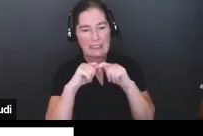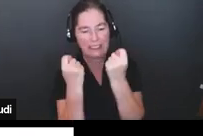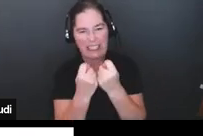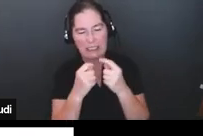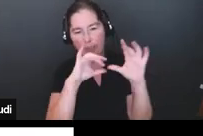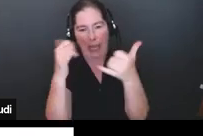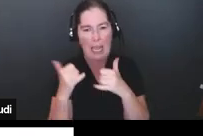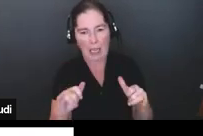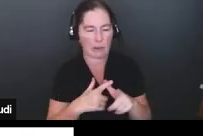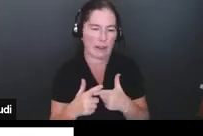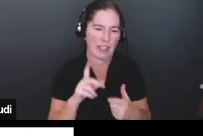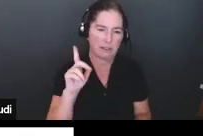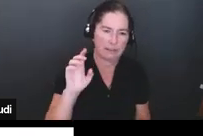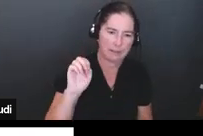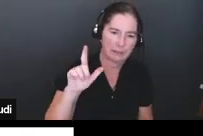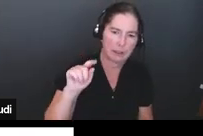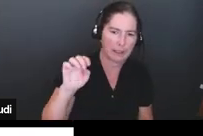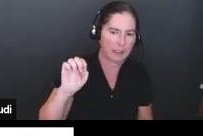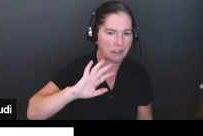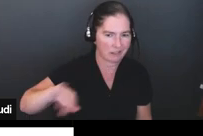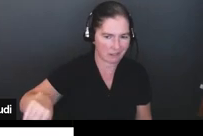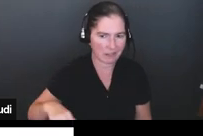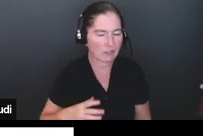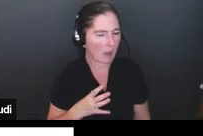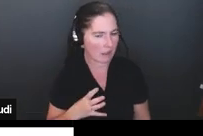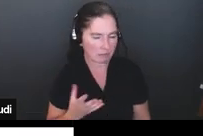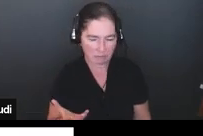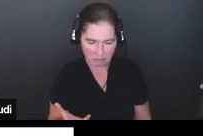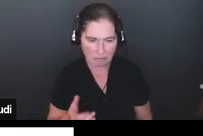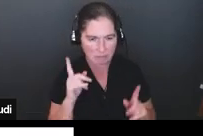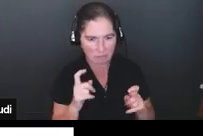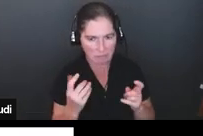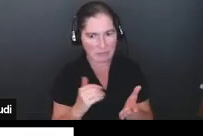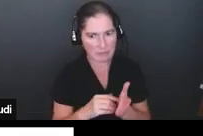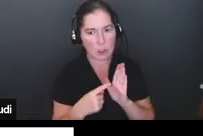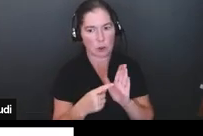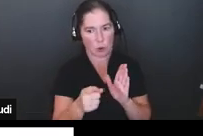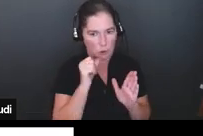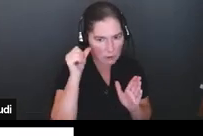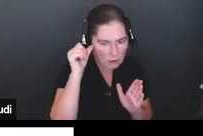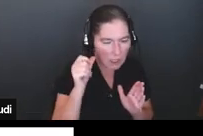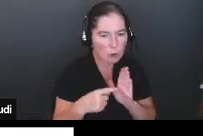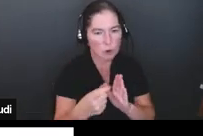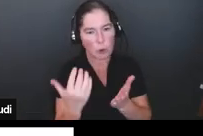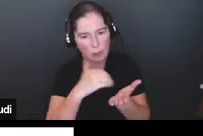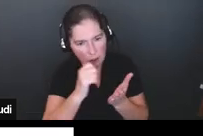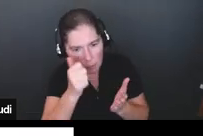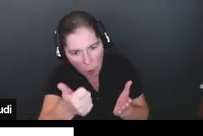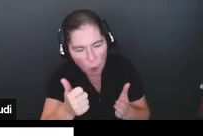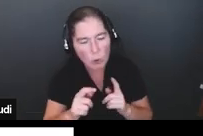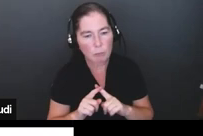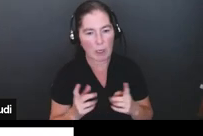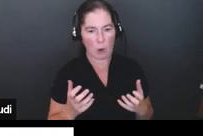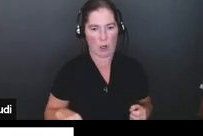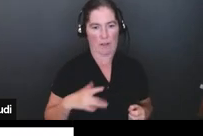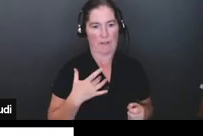play around in, don't feel like you have to stay there. It can go away. We showed that yesterday. We'll show that again tomorrow. But I want you to